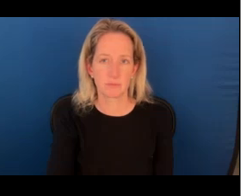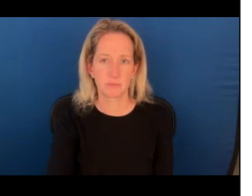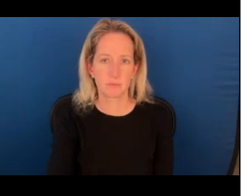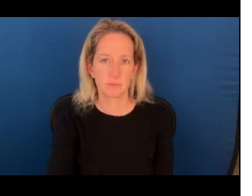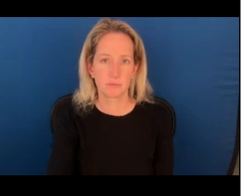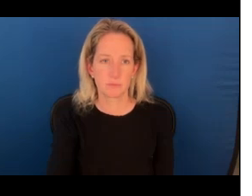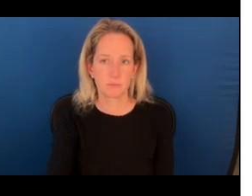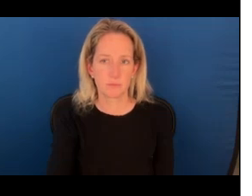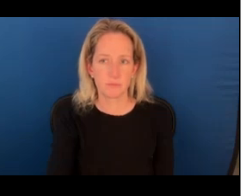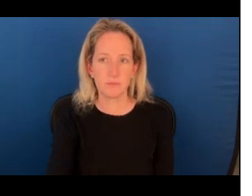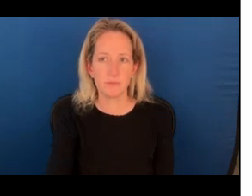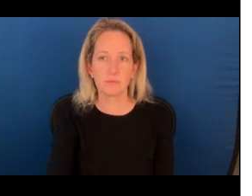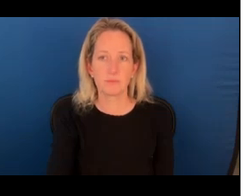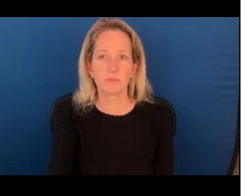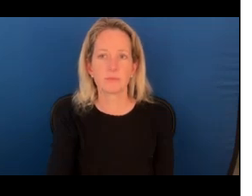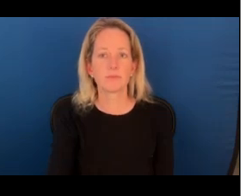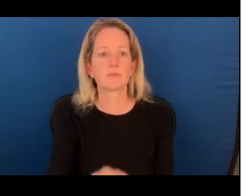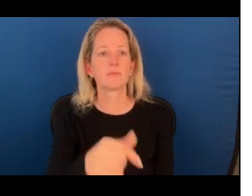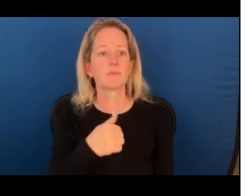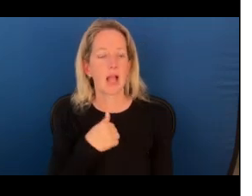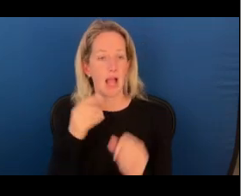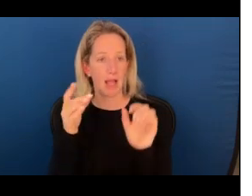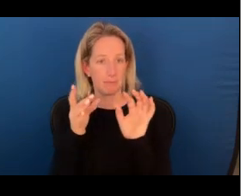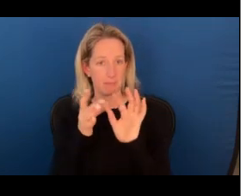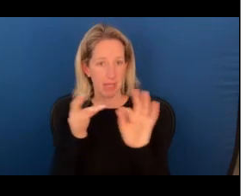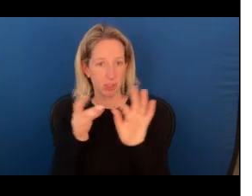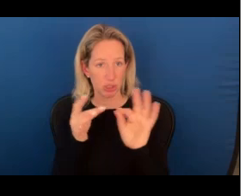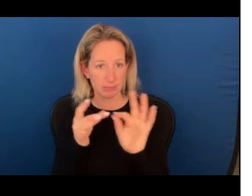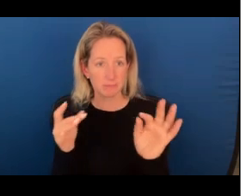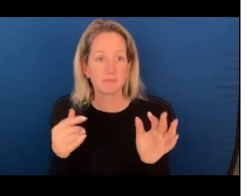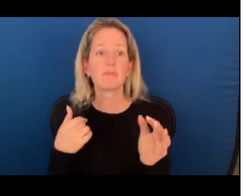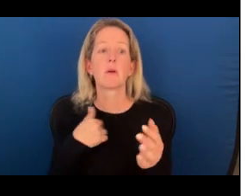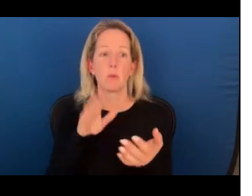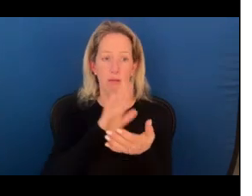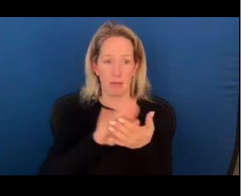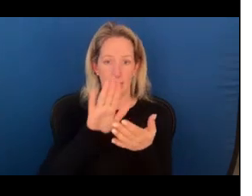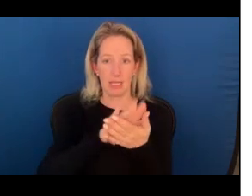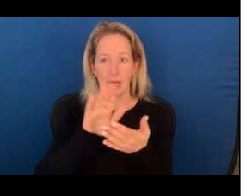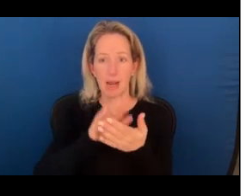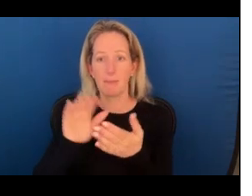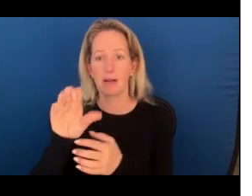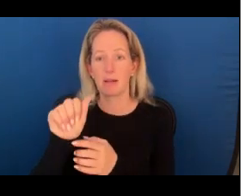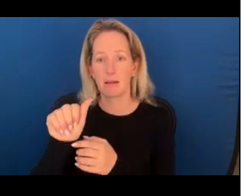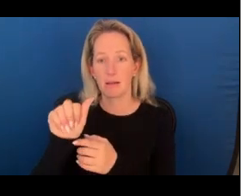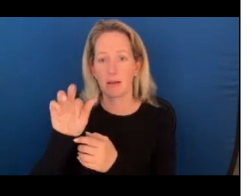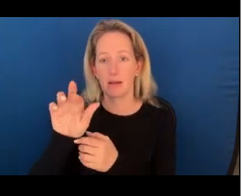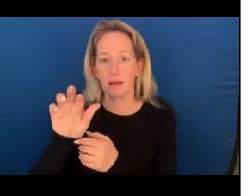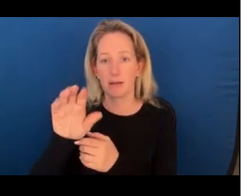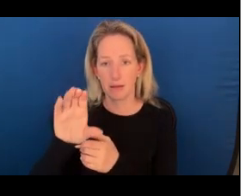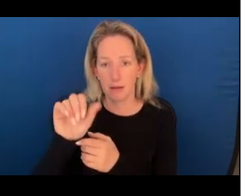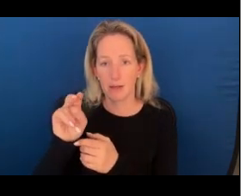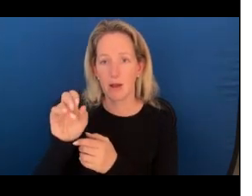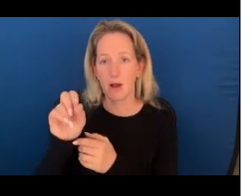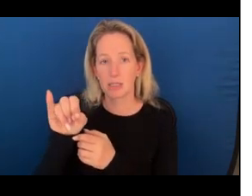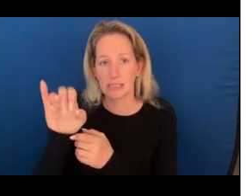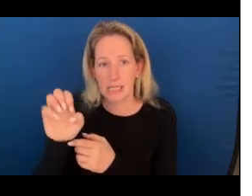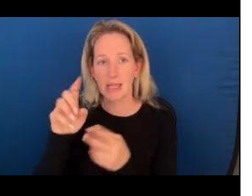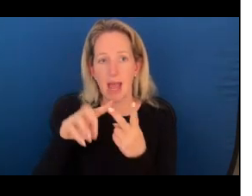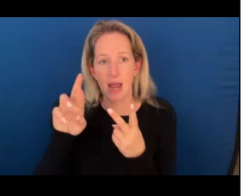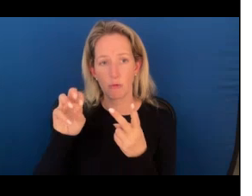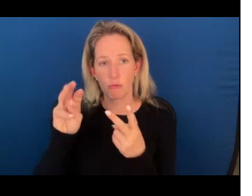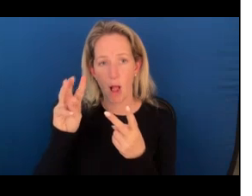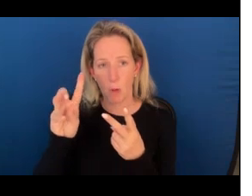So as I mentioned, we're doing cleanups in Canarsie and Rockaway, which are two underserved areas. Next slide,